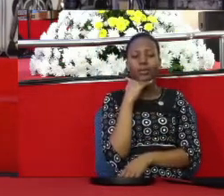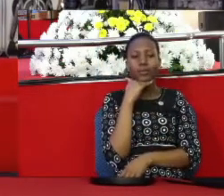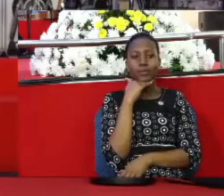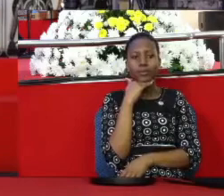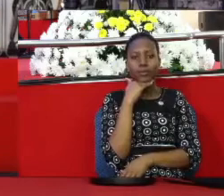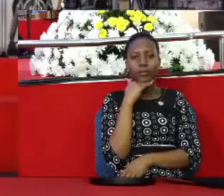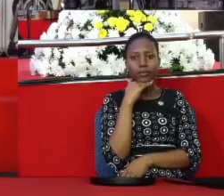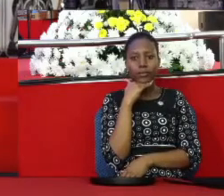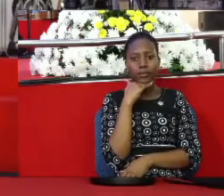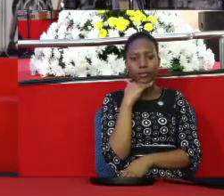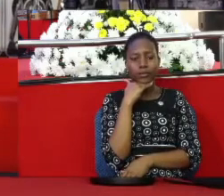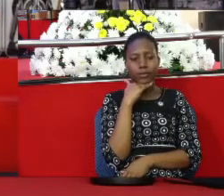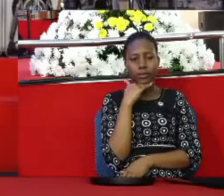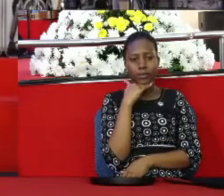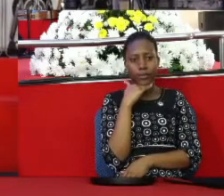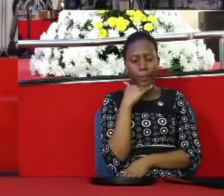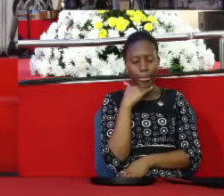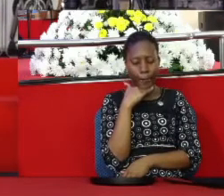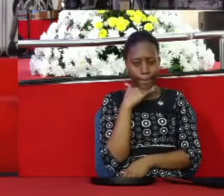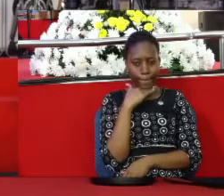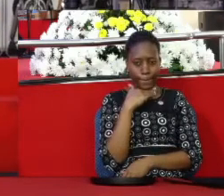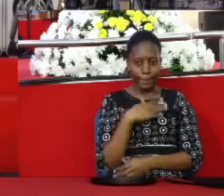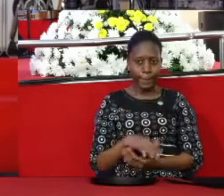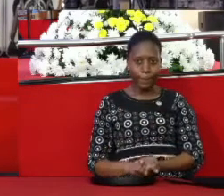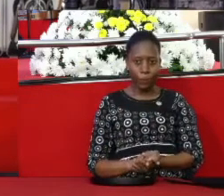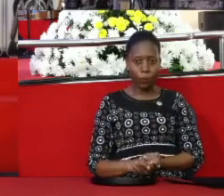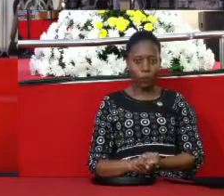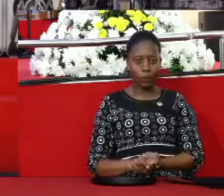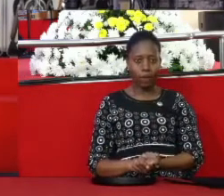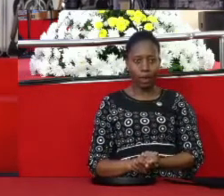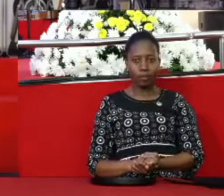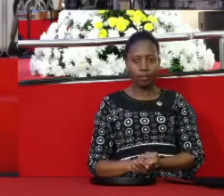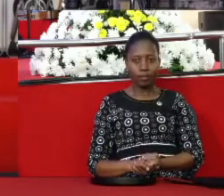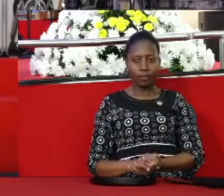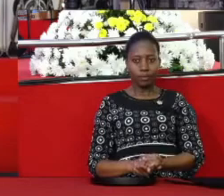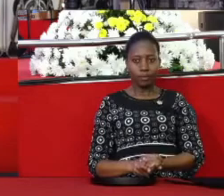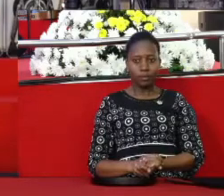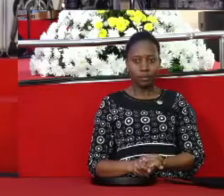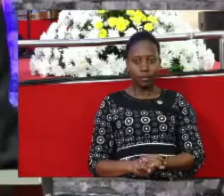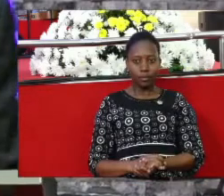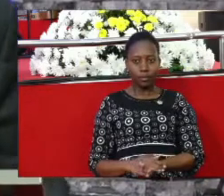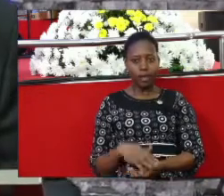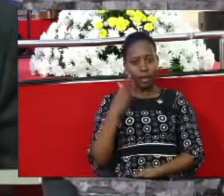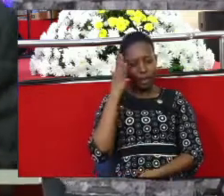Hakutoka. Yani, in other words, hapa kuna manyasi is better life than there. Missy Andy.